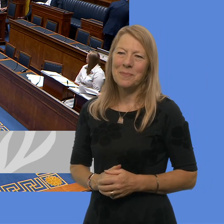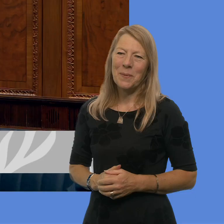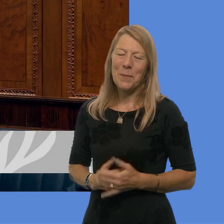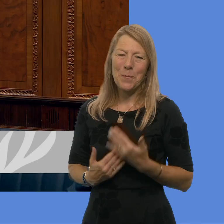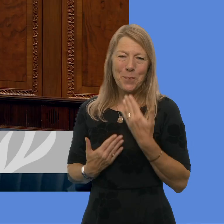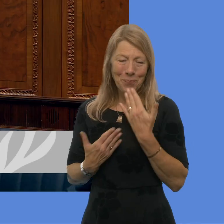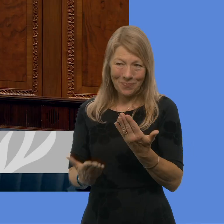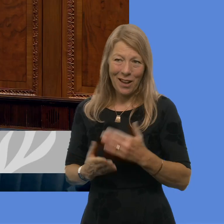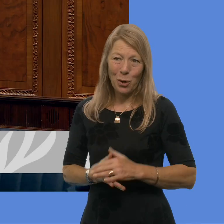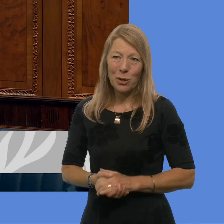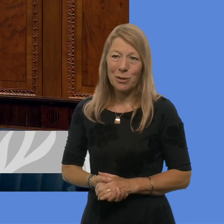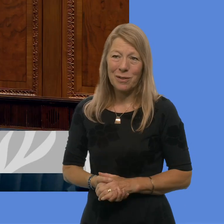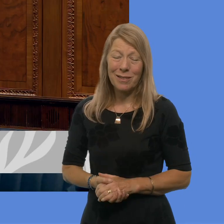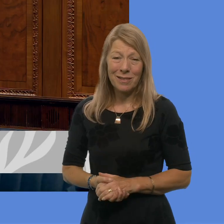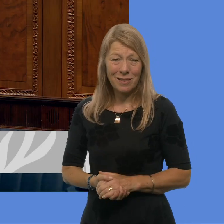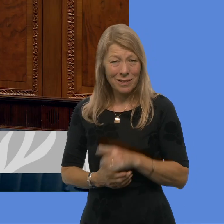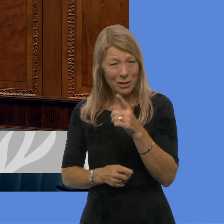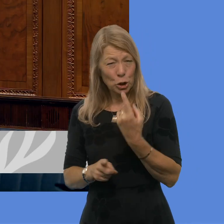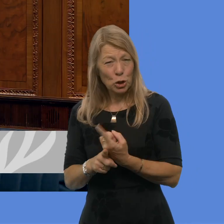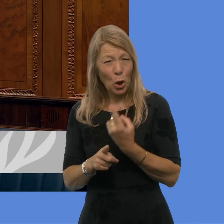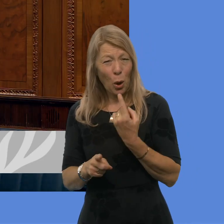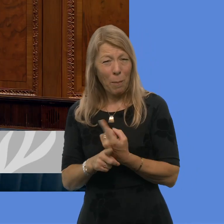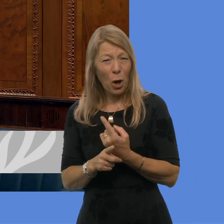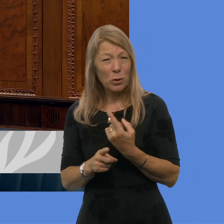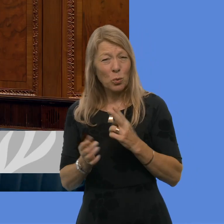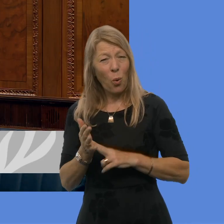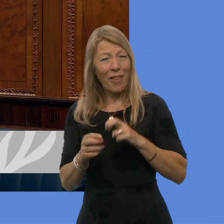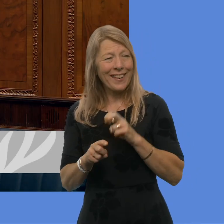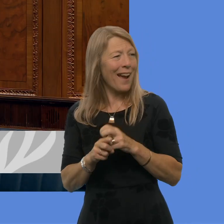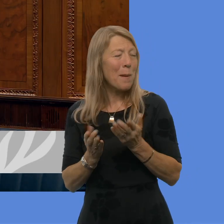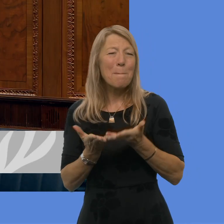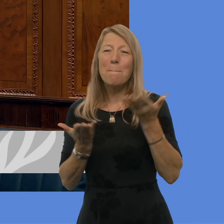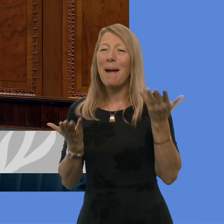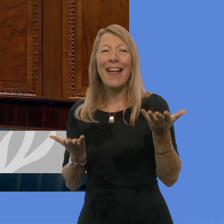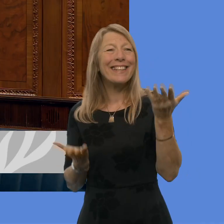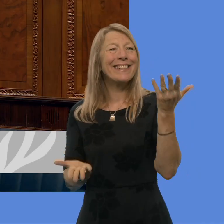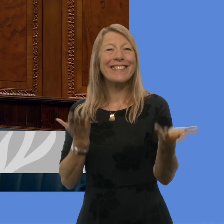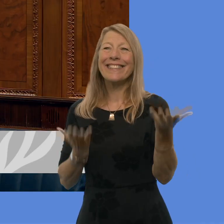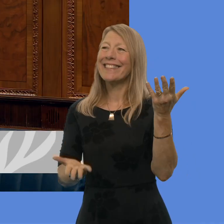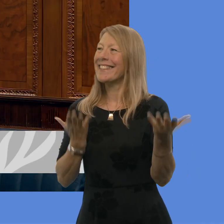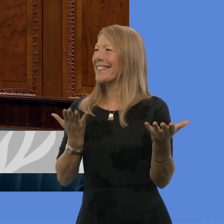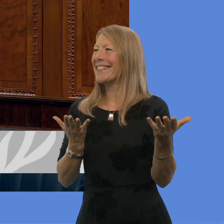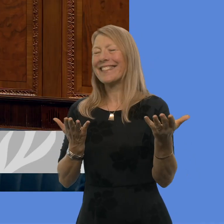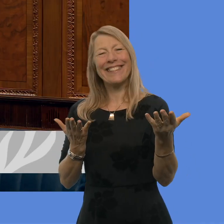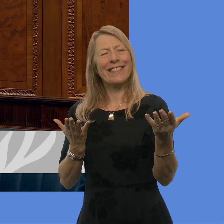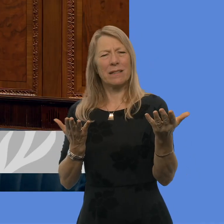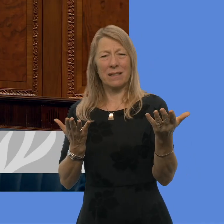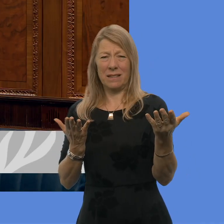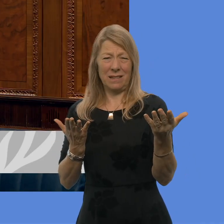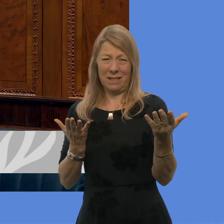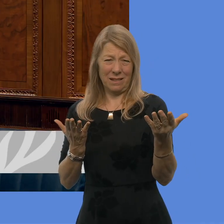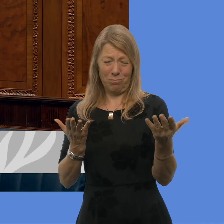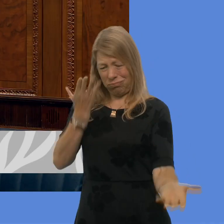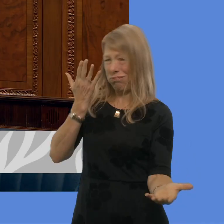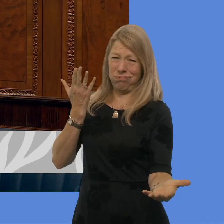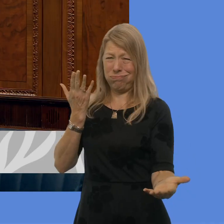There is no regional balance in the North West, and I don't know how to kind of bring that out loud and